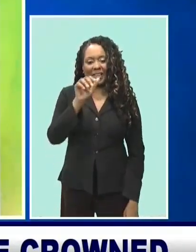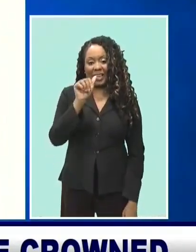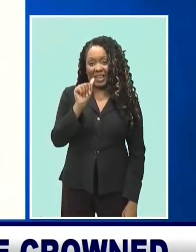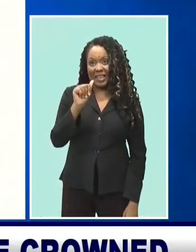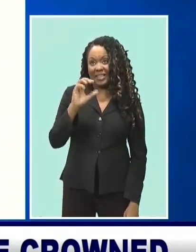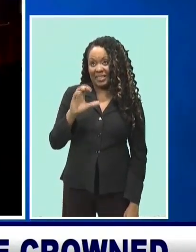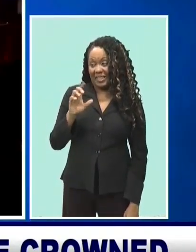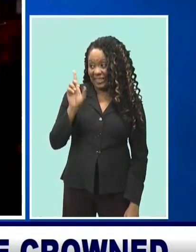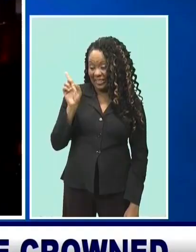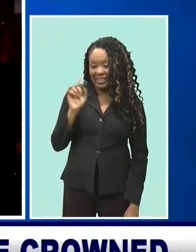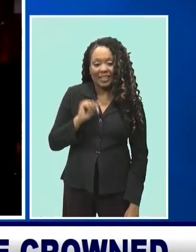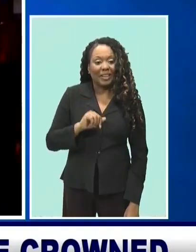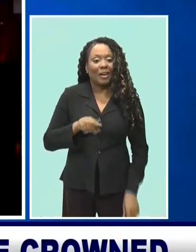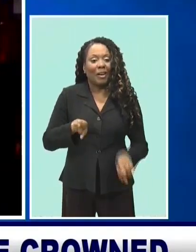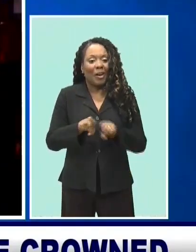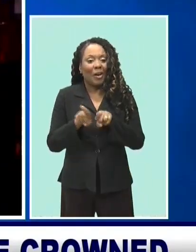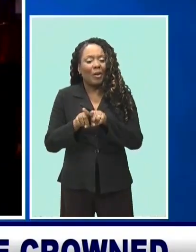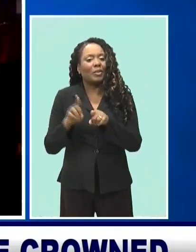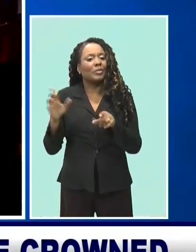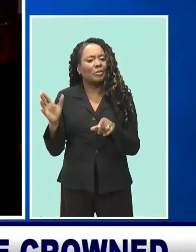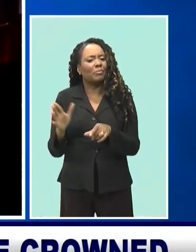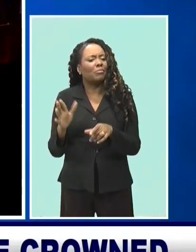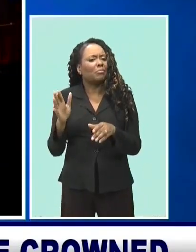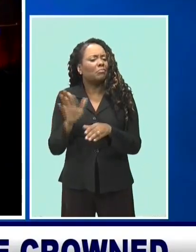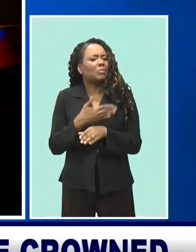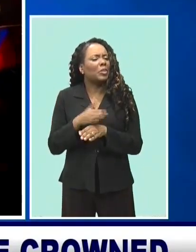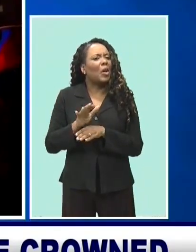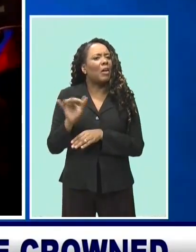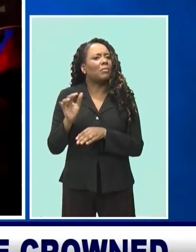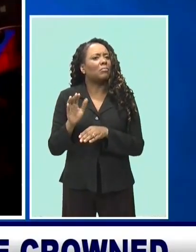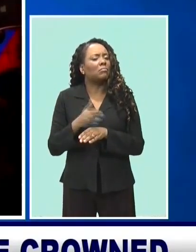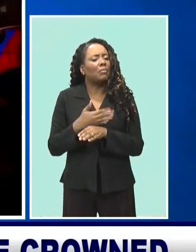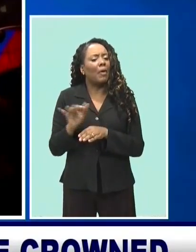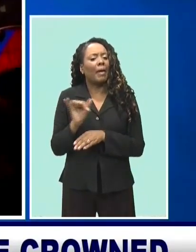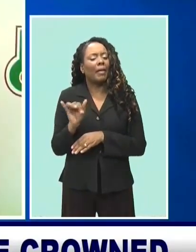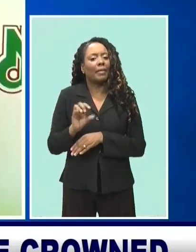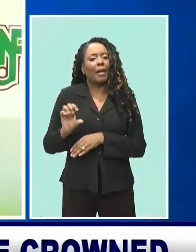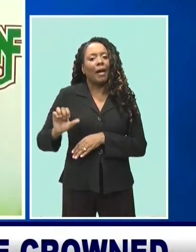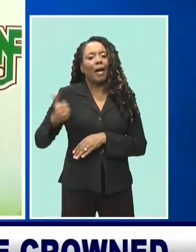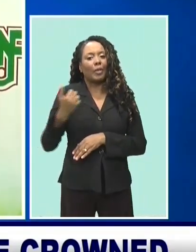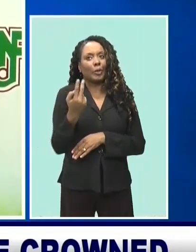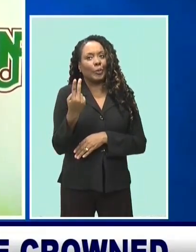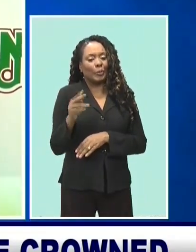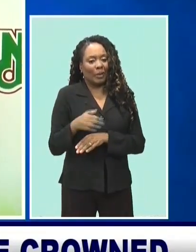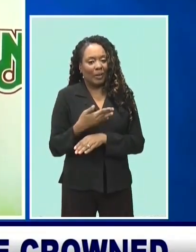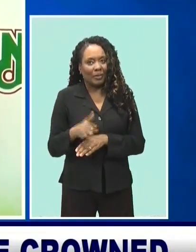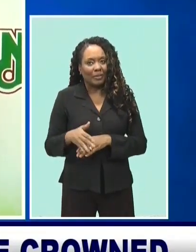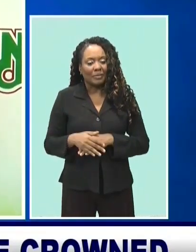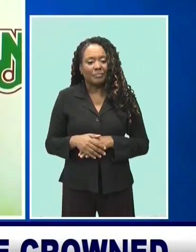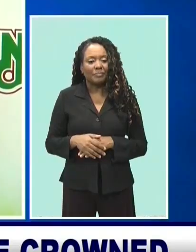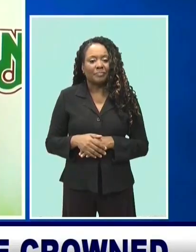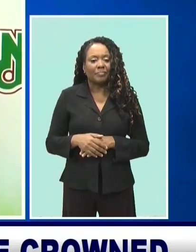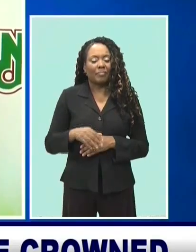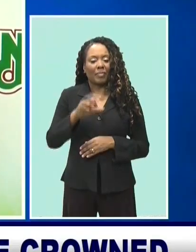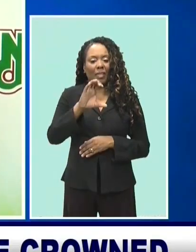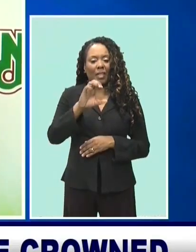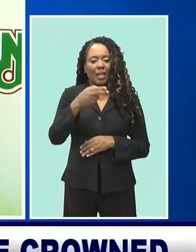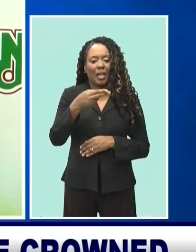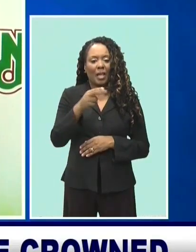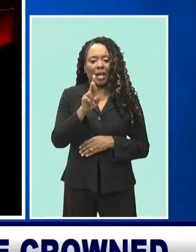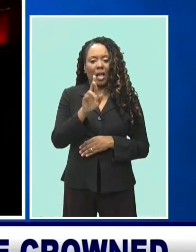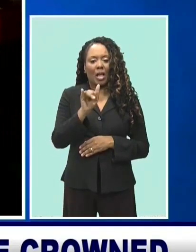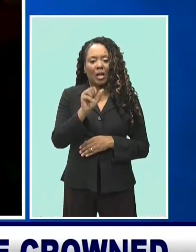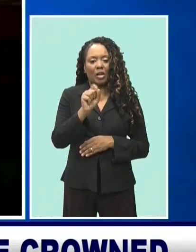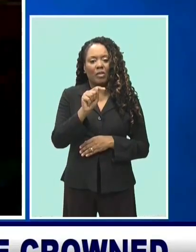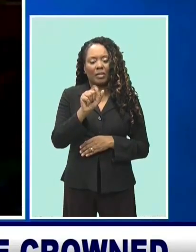is reminiscent of songs he won his 2 titles with, and he's sure to be a crowd pleaser. Crystal has been having great tent performances all